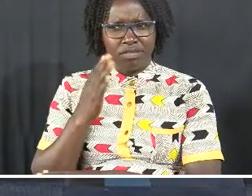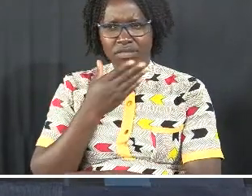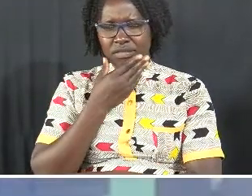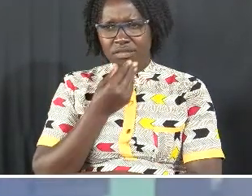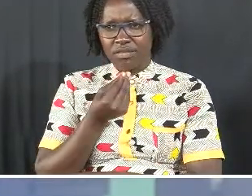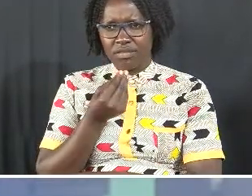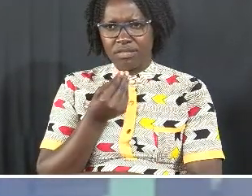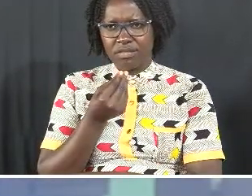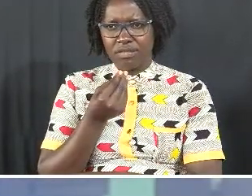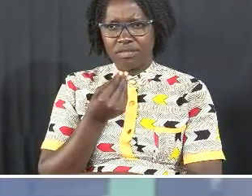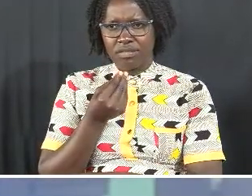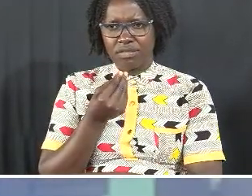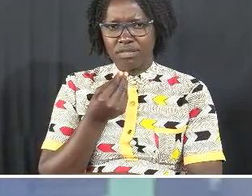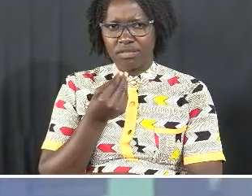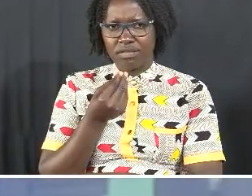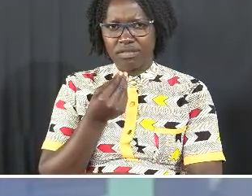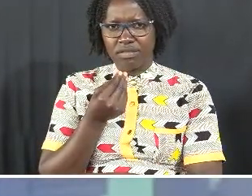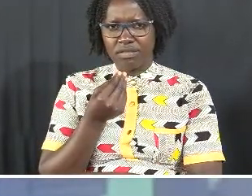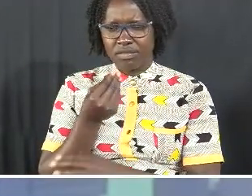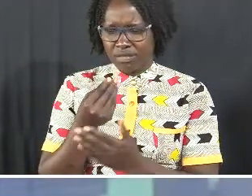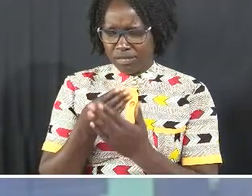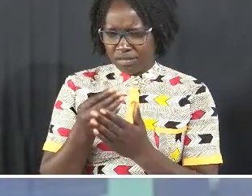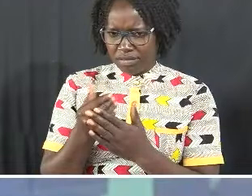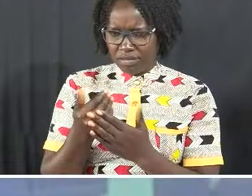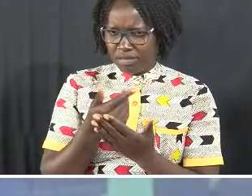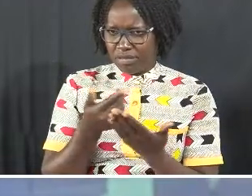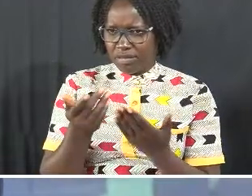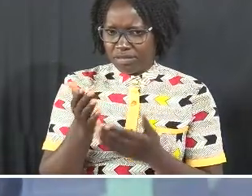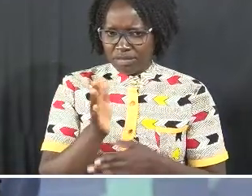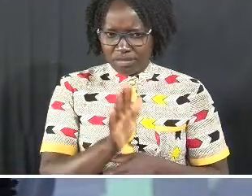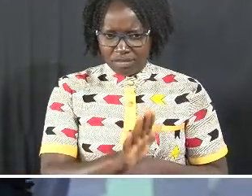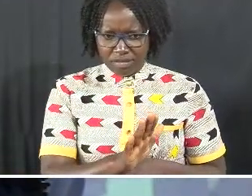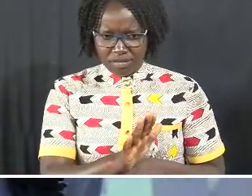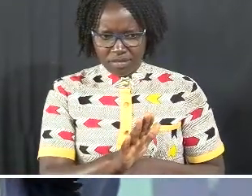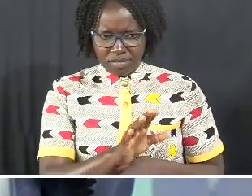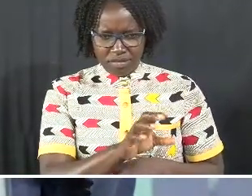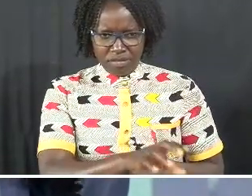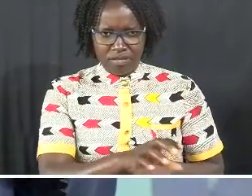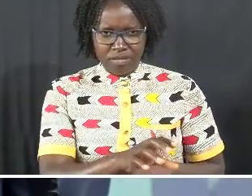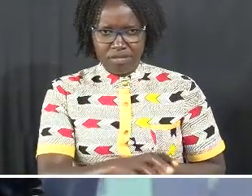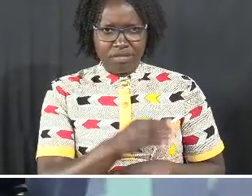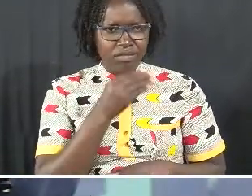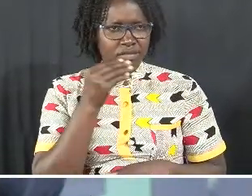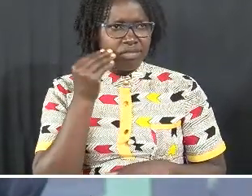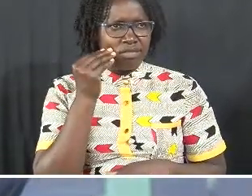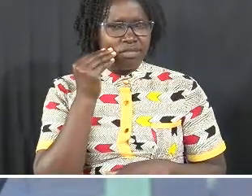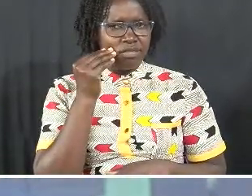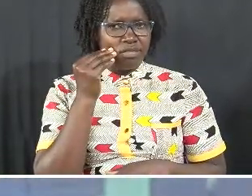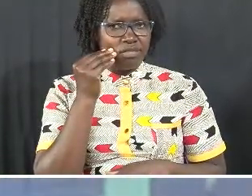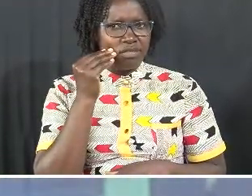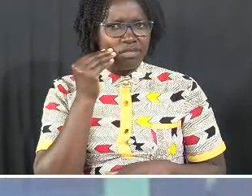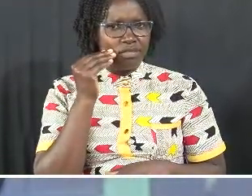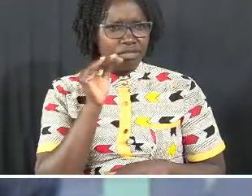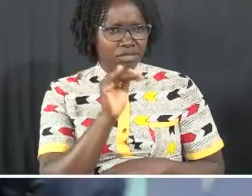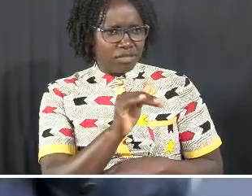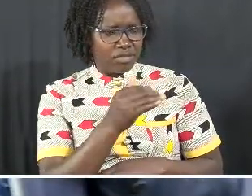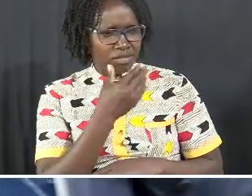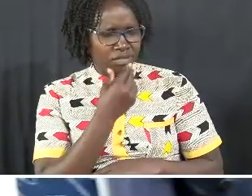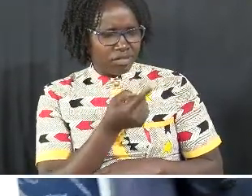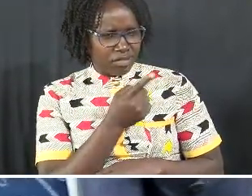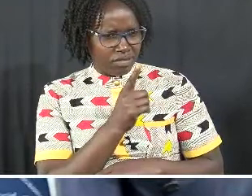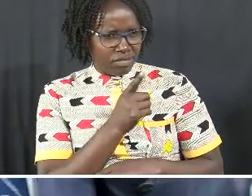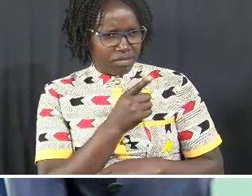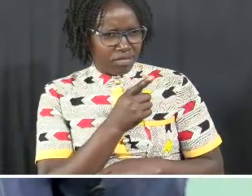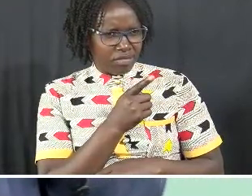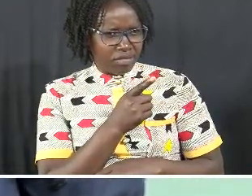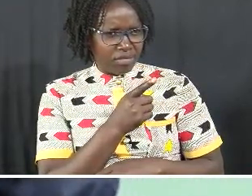father, taking this money, going back with a matatu to home. And they asked him, Daddy,